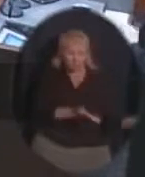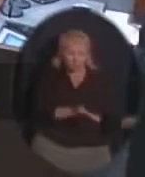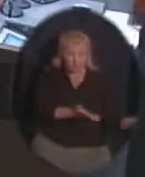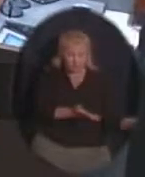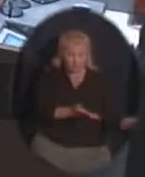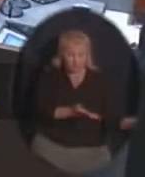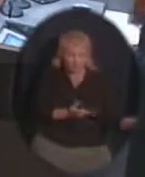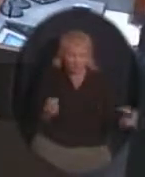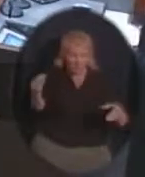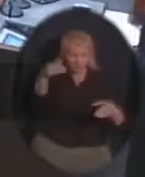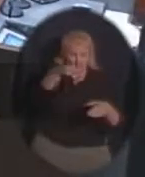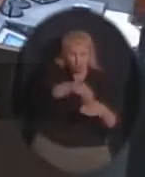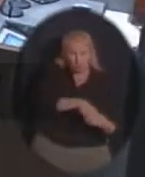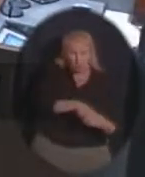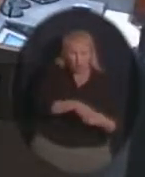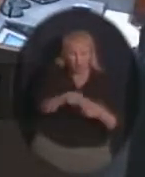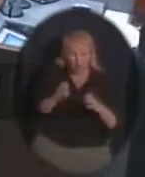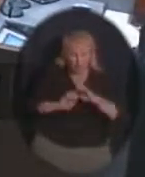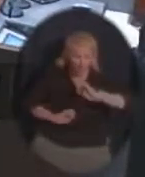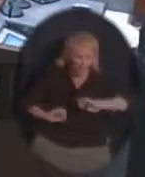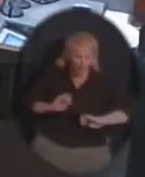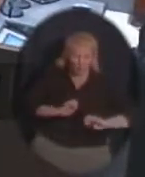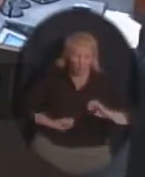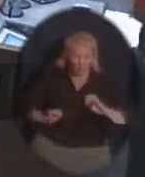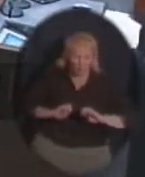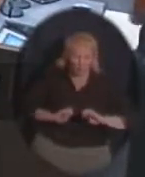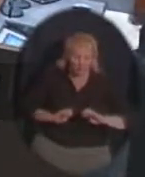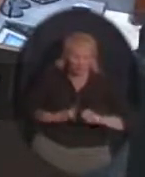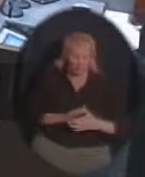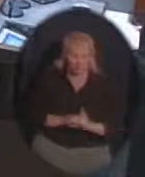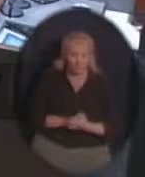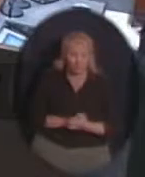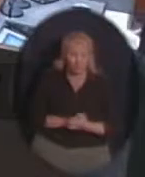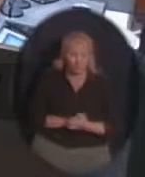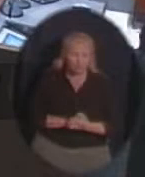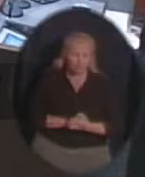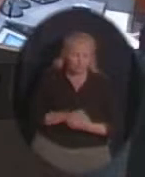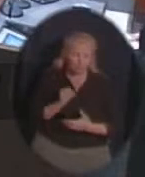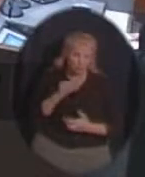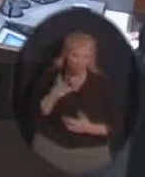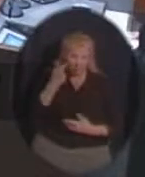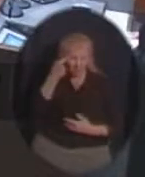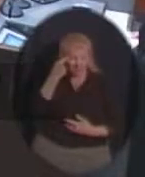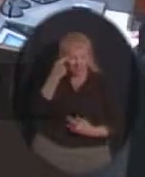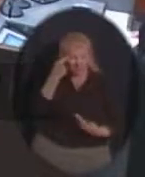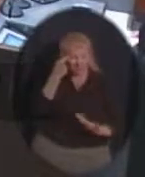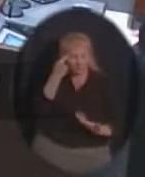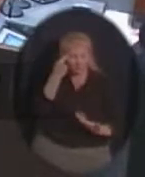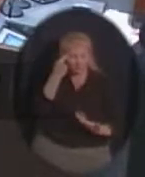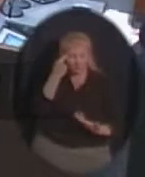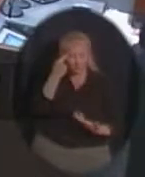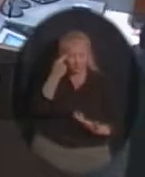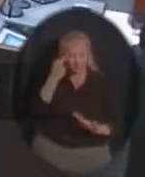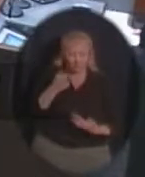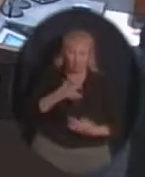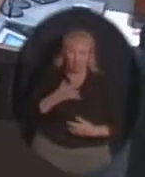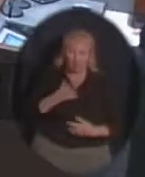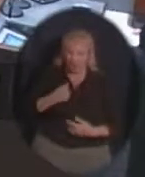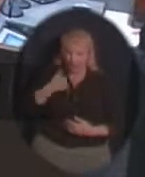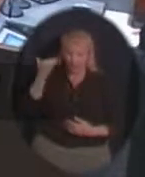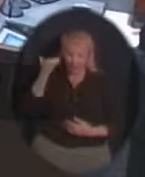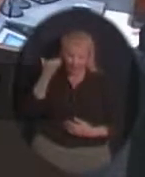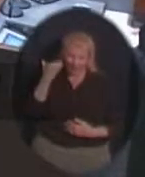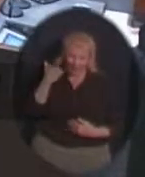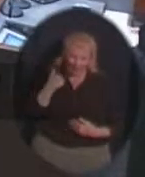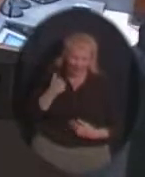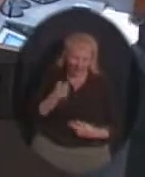community members, and we would incorporate that. And so I think the sense that I have from the feedback that